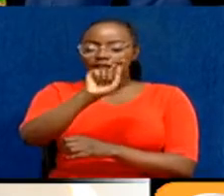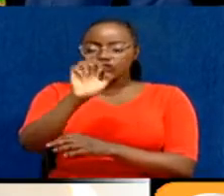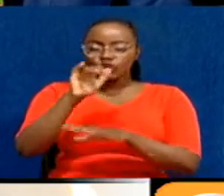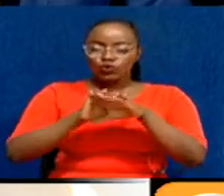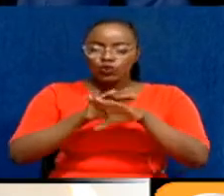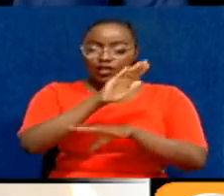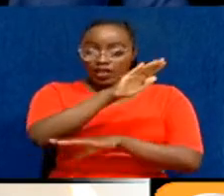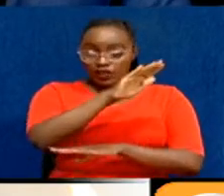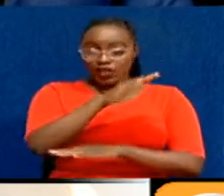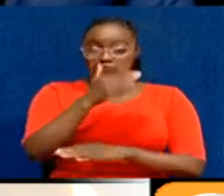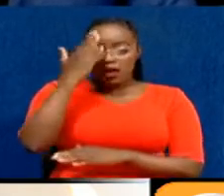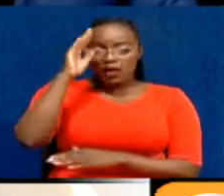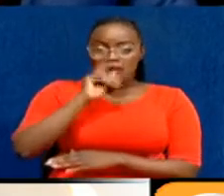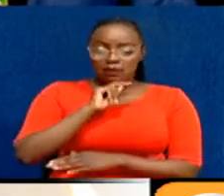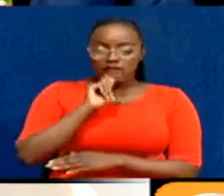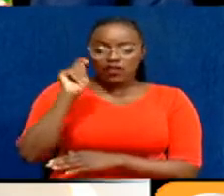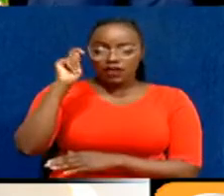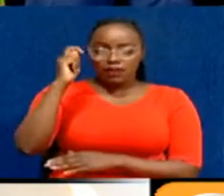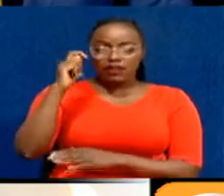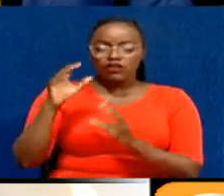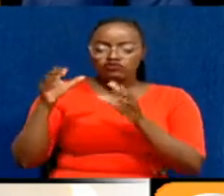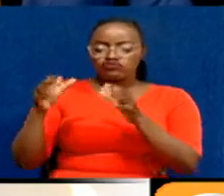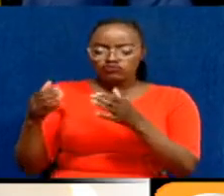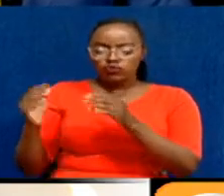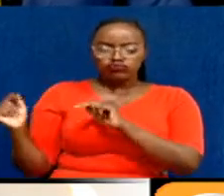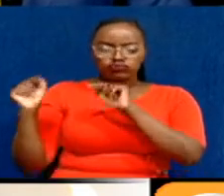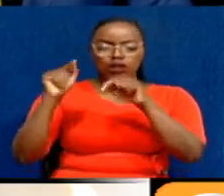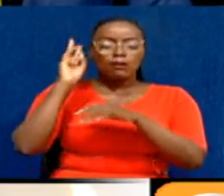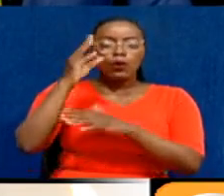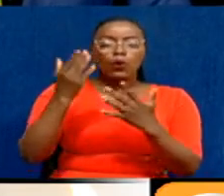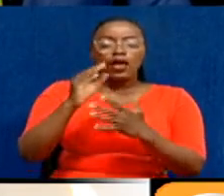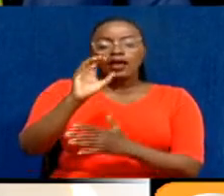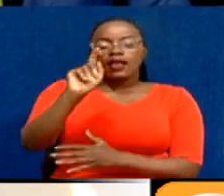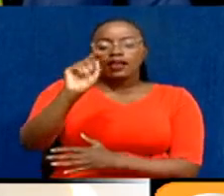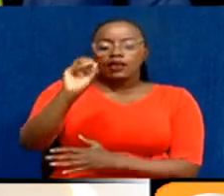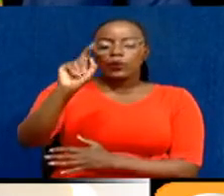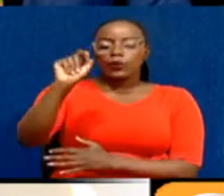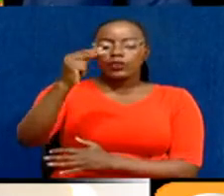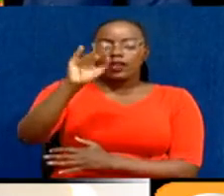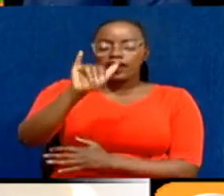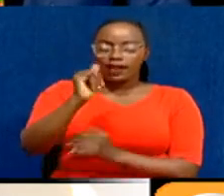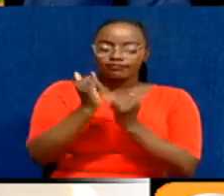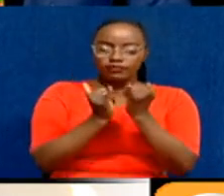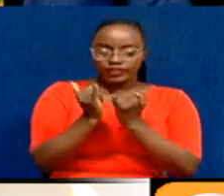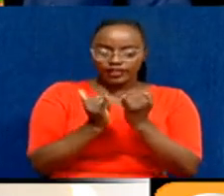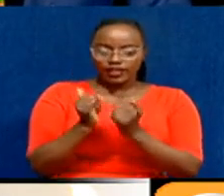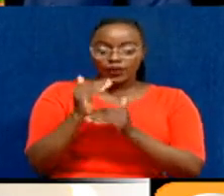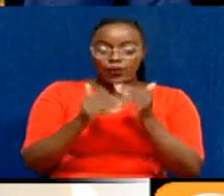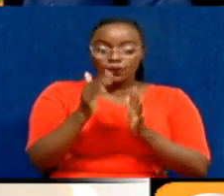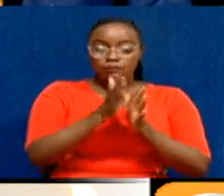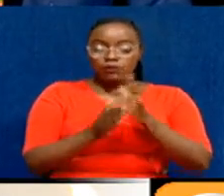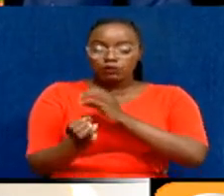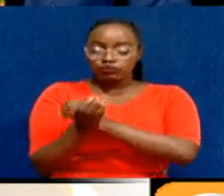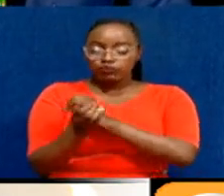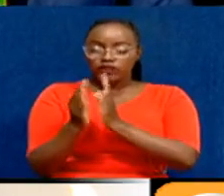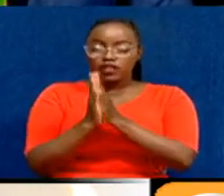course, the president's cortege makes its way to Othaya on Saturday. So with all the preparations you've already told